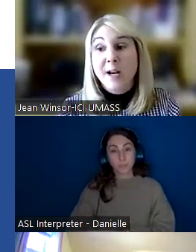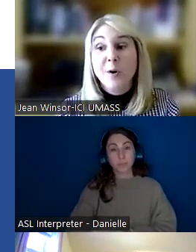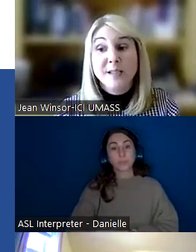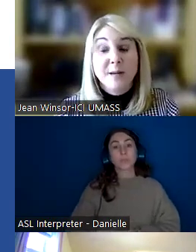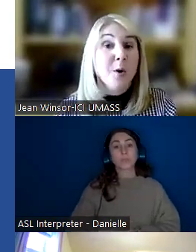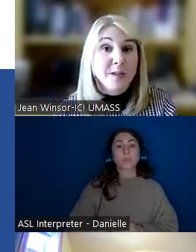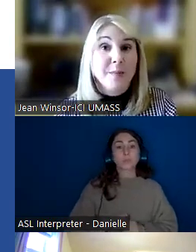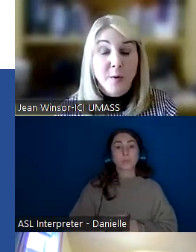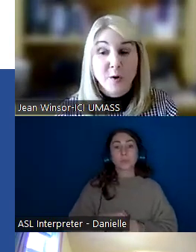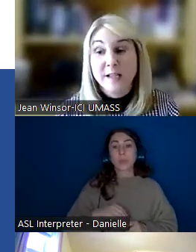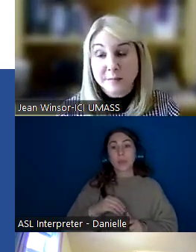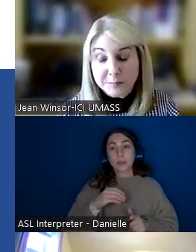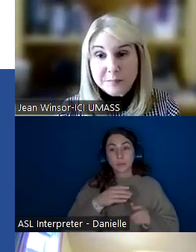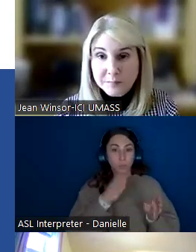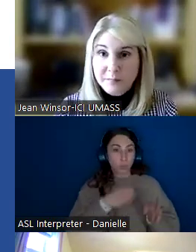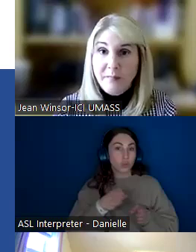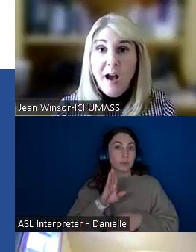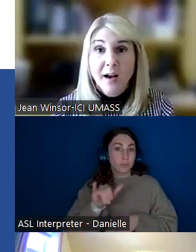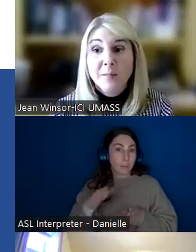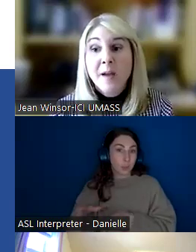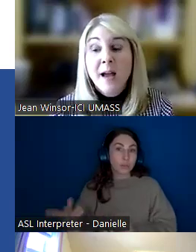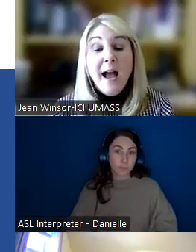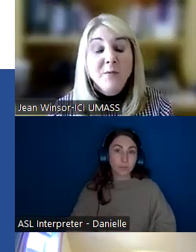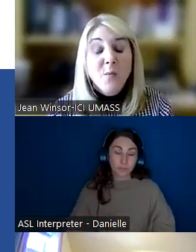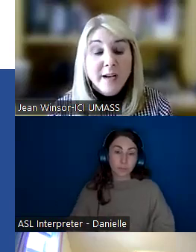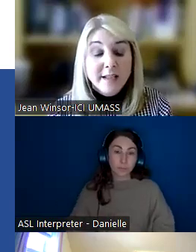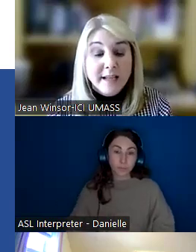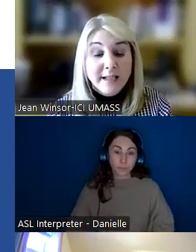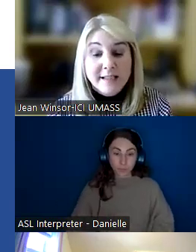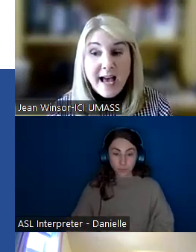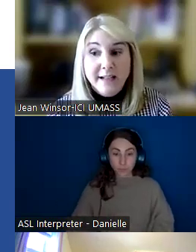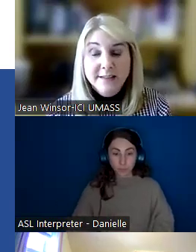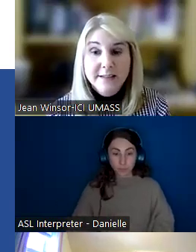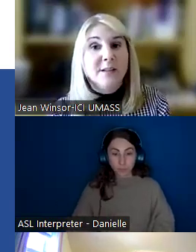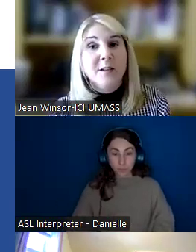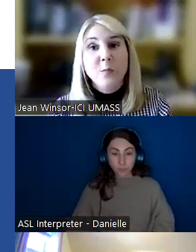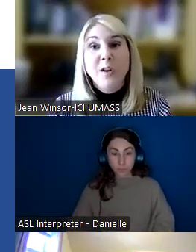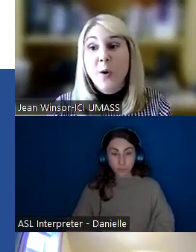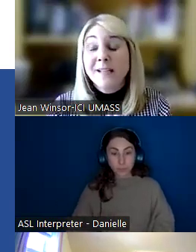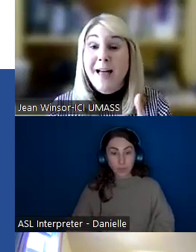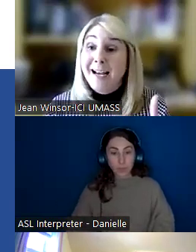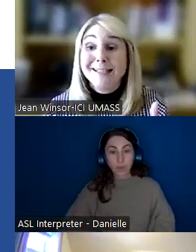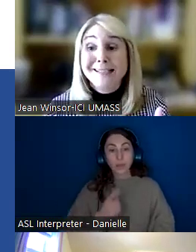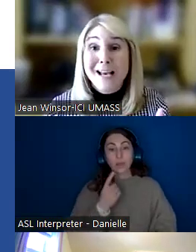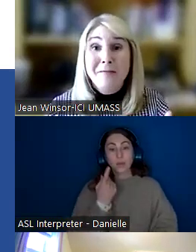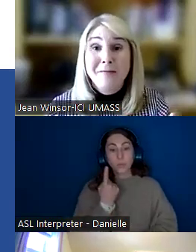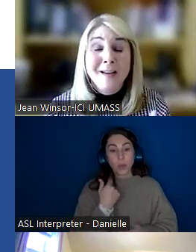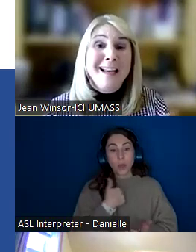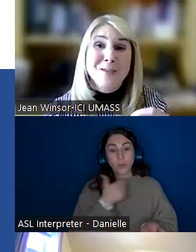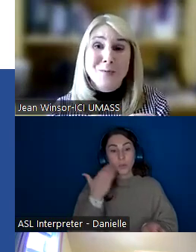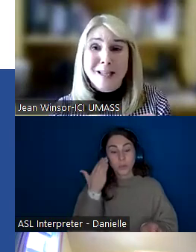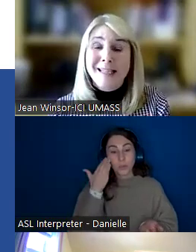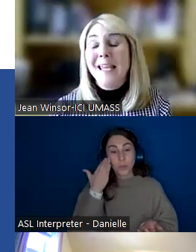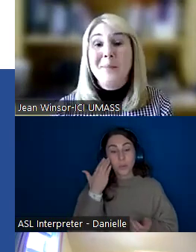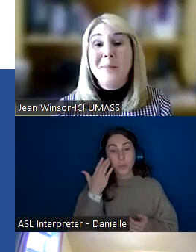basis on a person by person. And one of the things that we know is a lot of this stuff